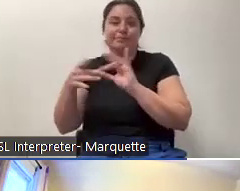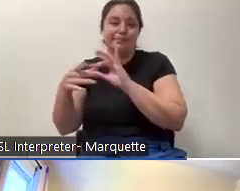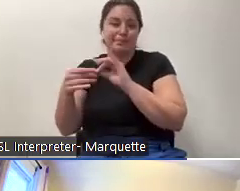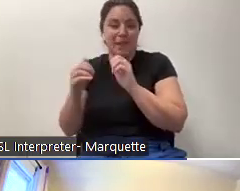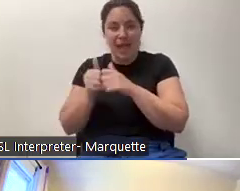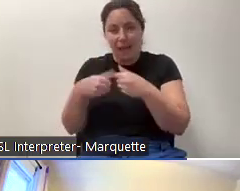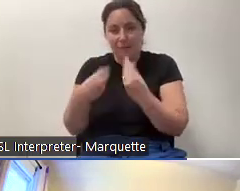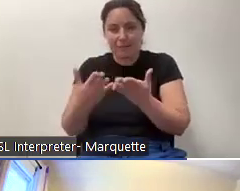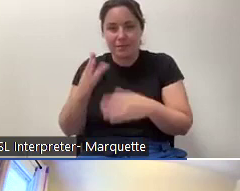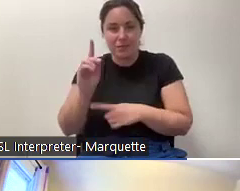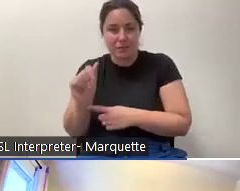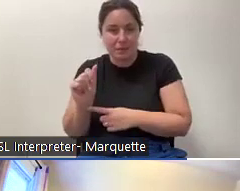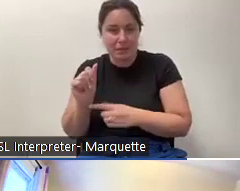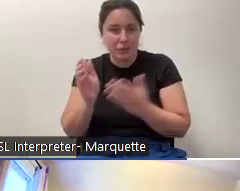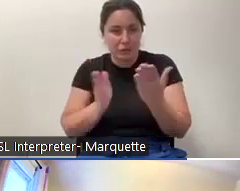are approximately